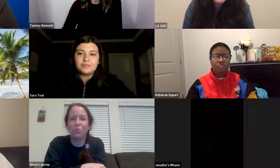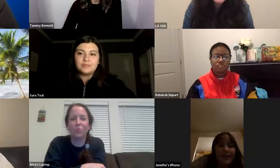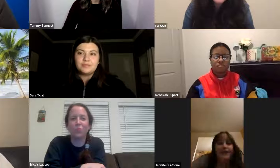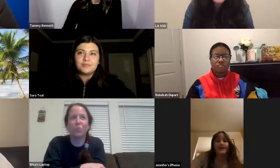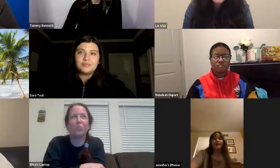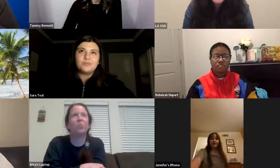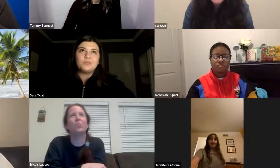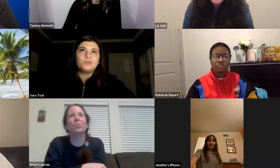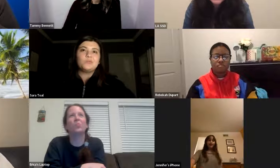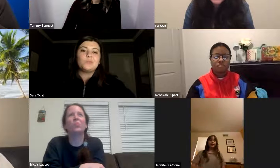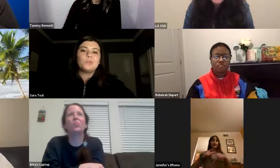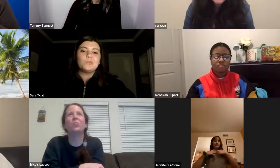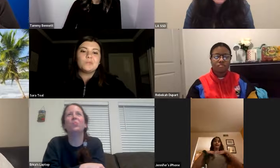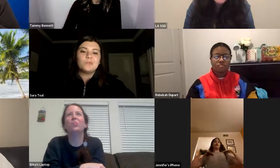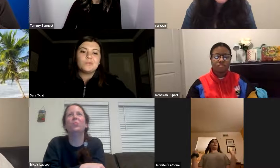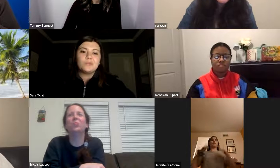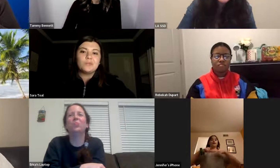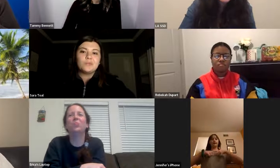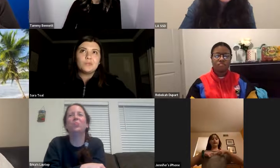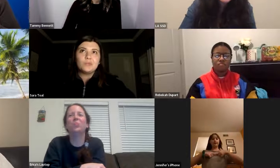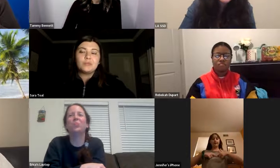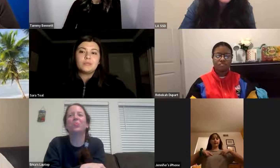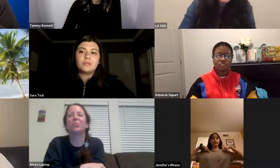favorite thing about Mardi Gras?